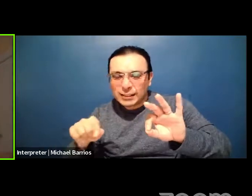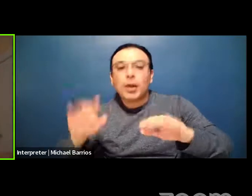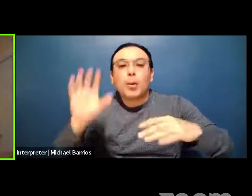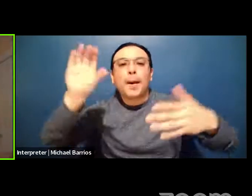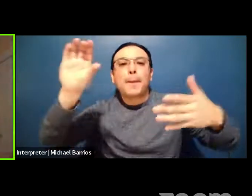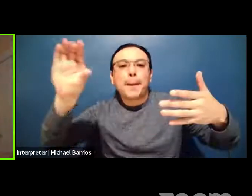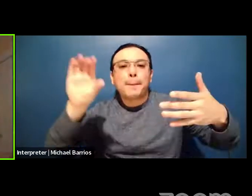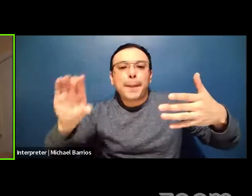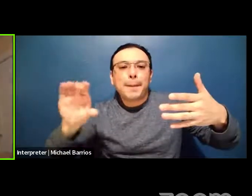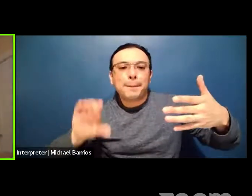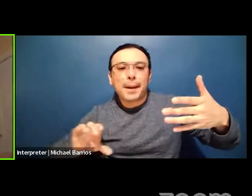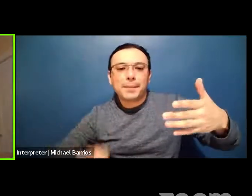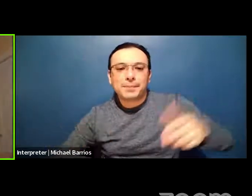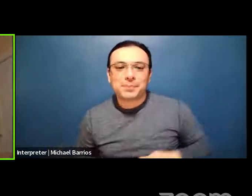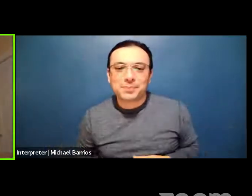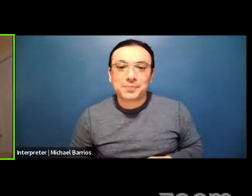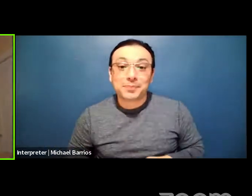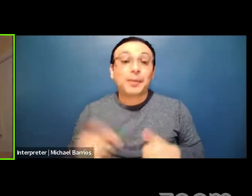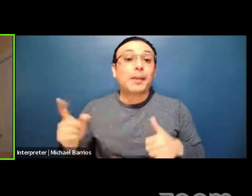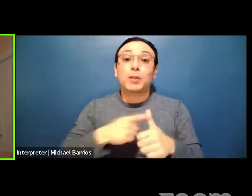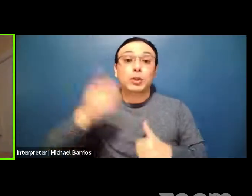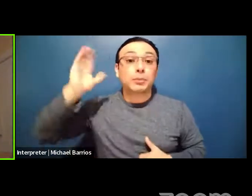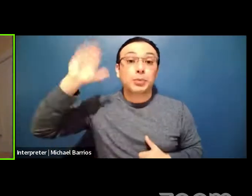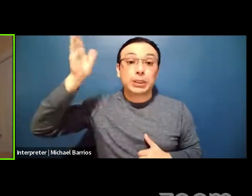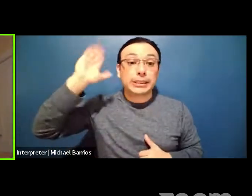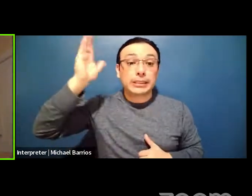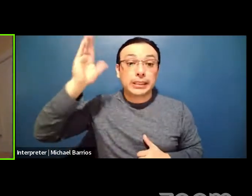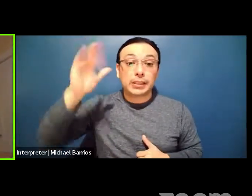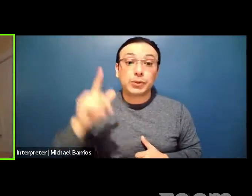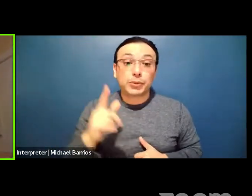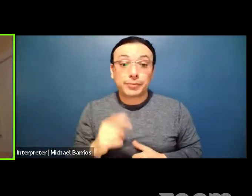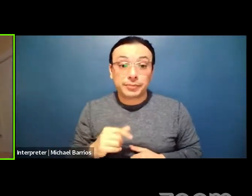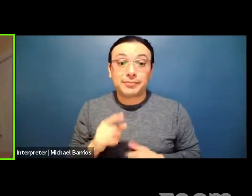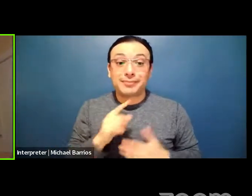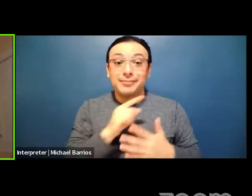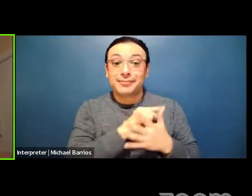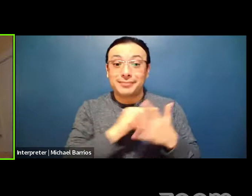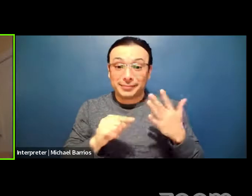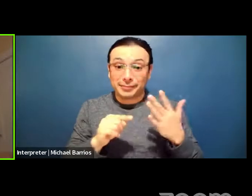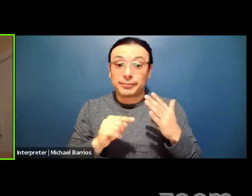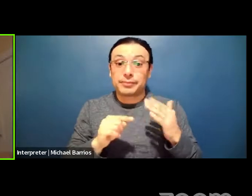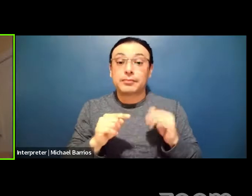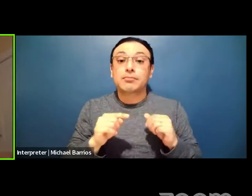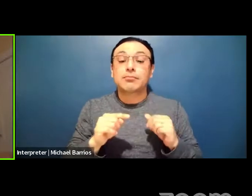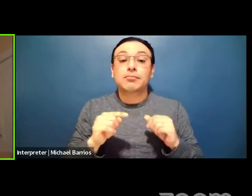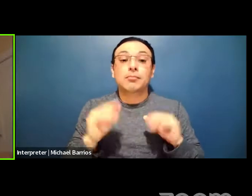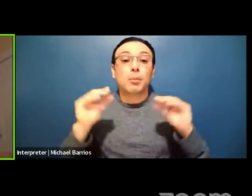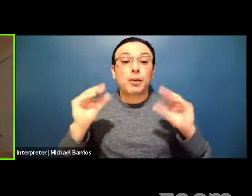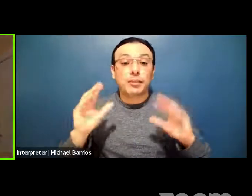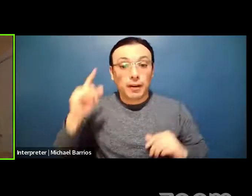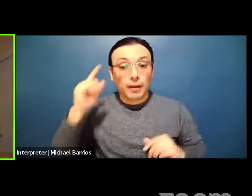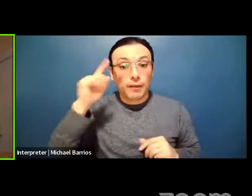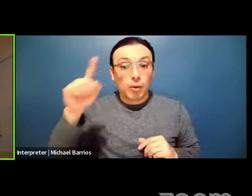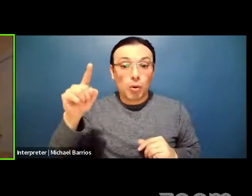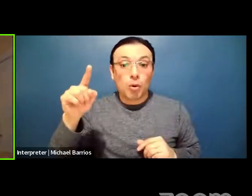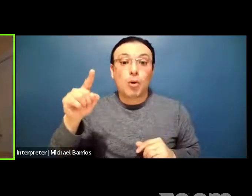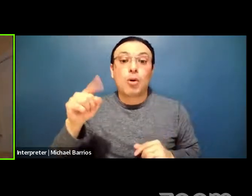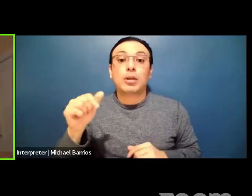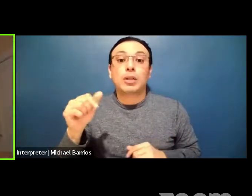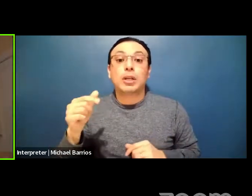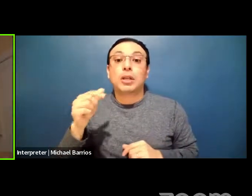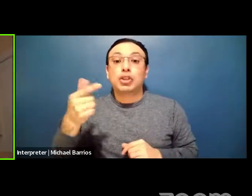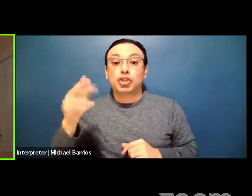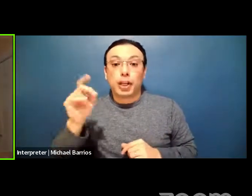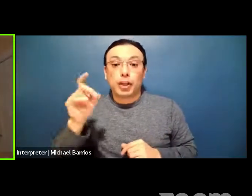The creators of our first presentation, each of whom is a professor of gender and women's studies, are Jina Kim,